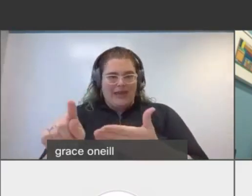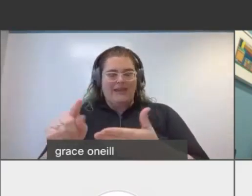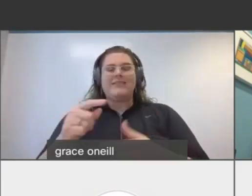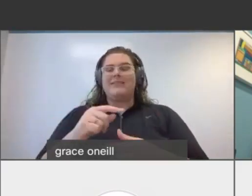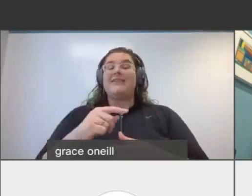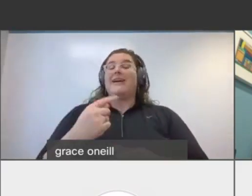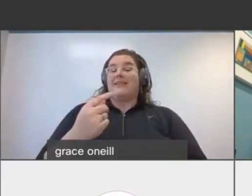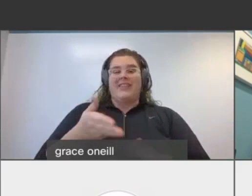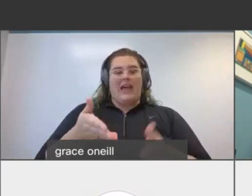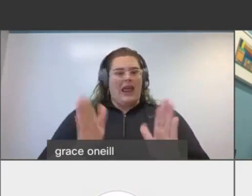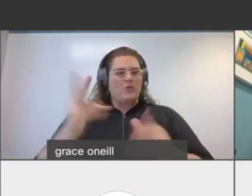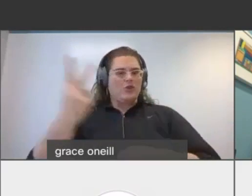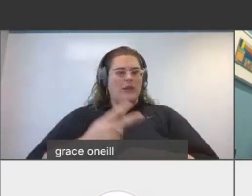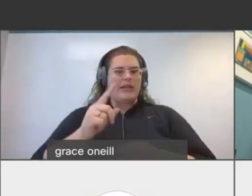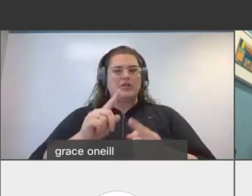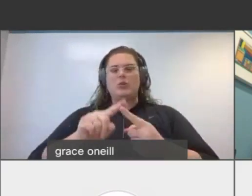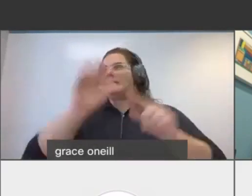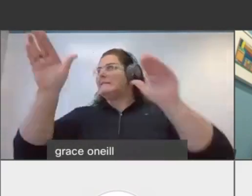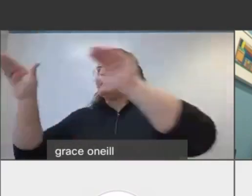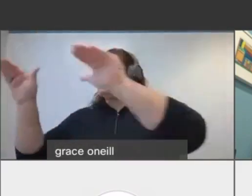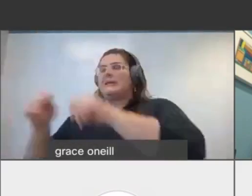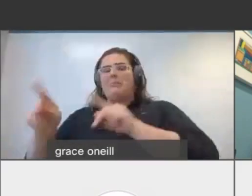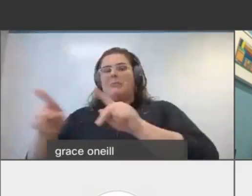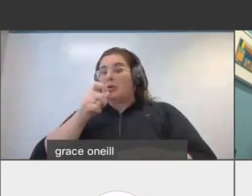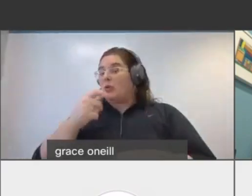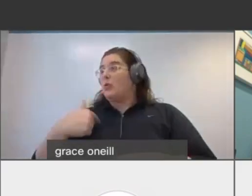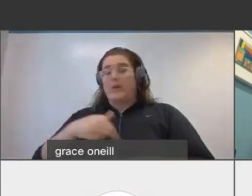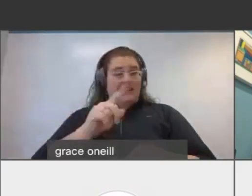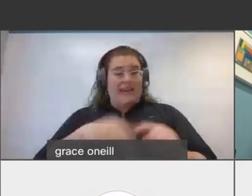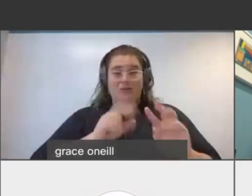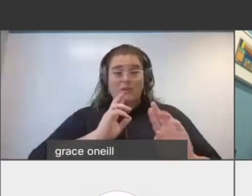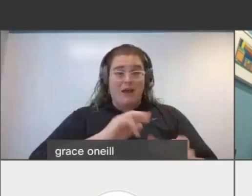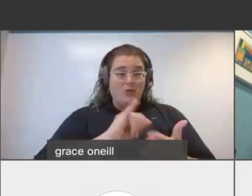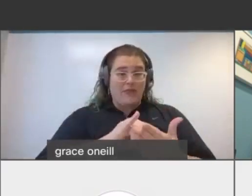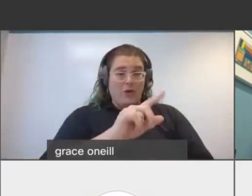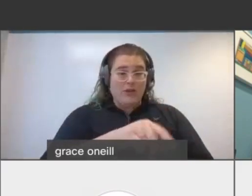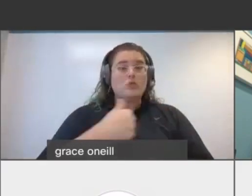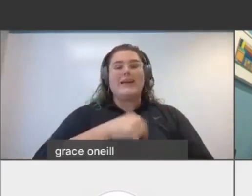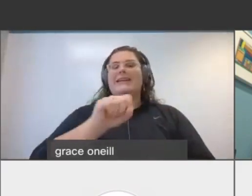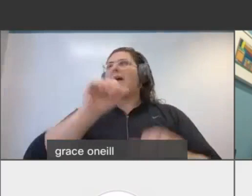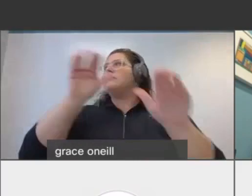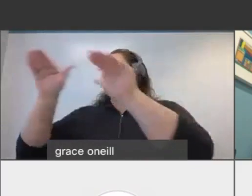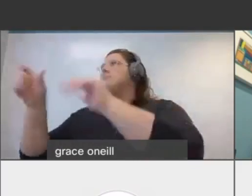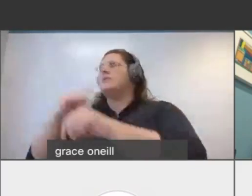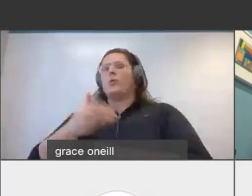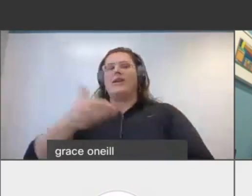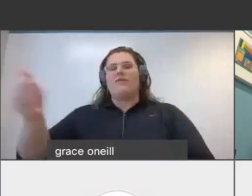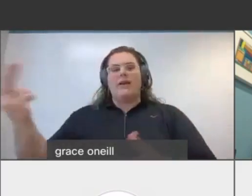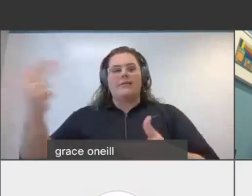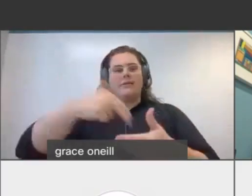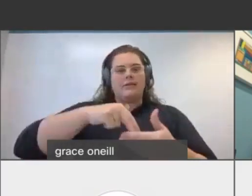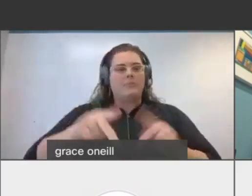questions if we recognize that it's one we're not able to respond to. So there's a question about